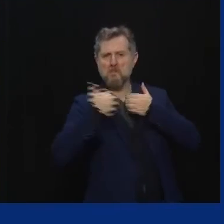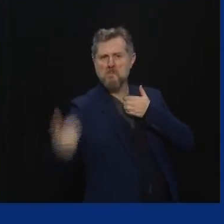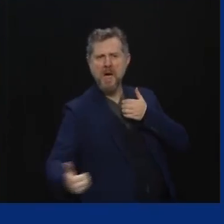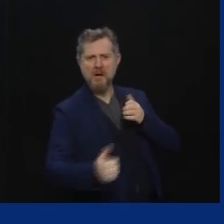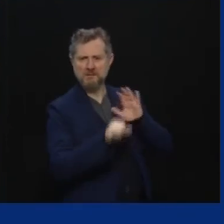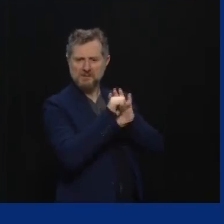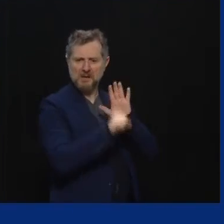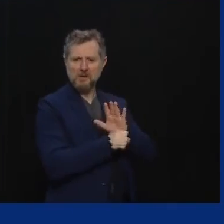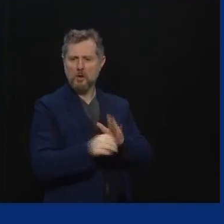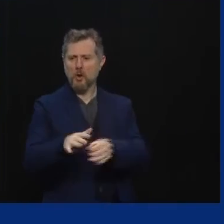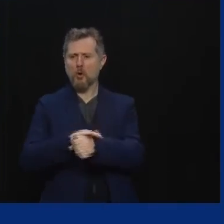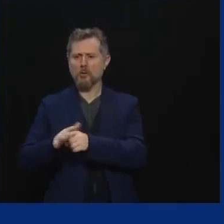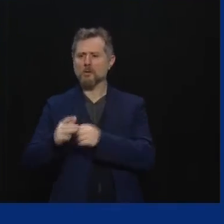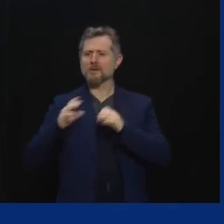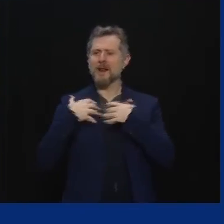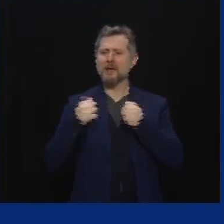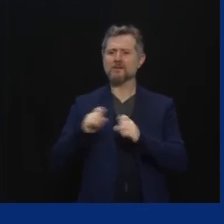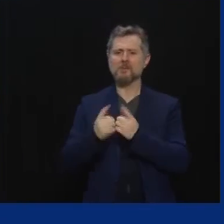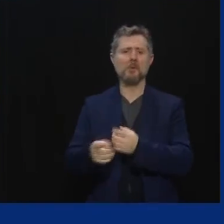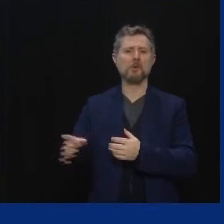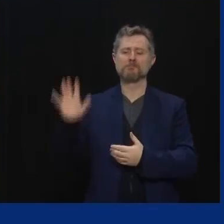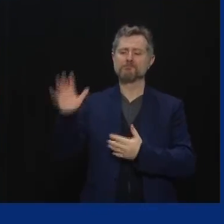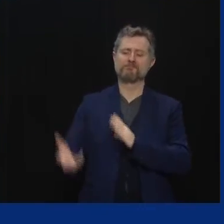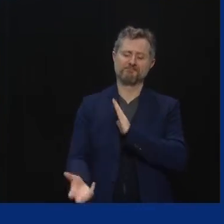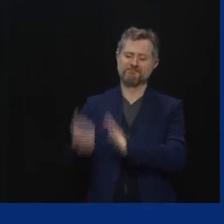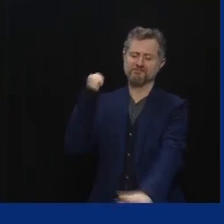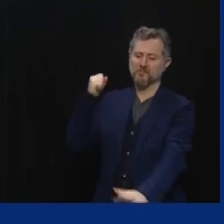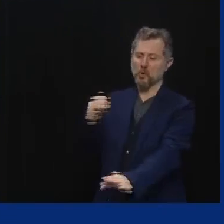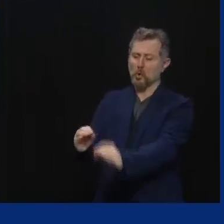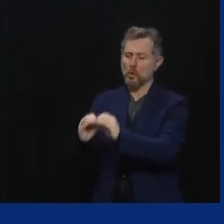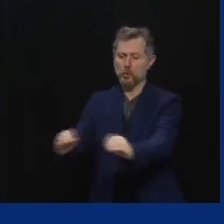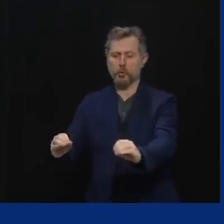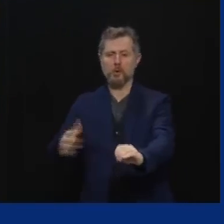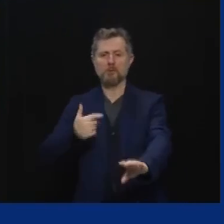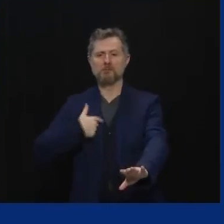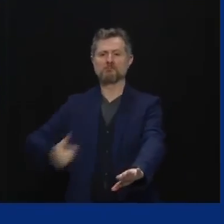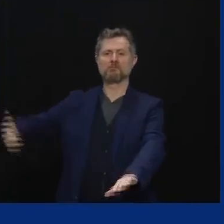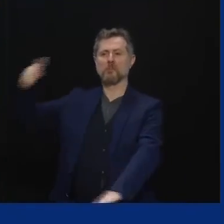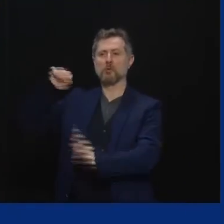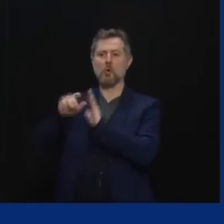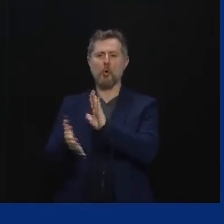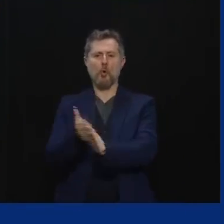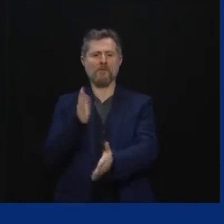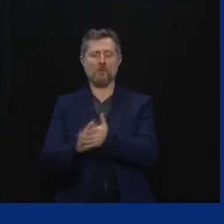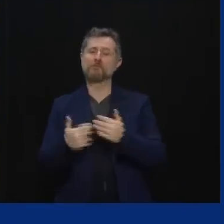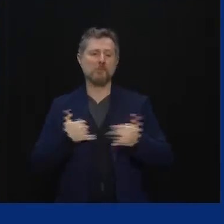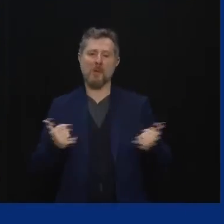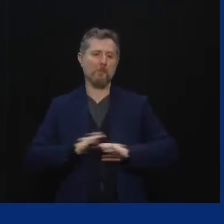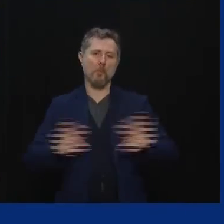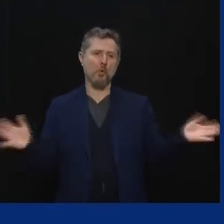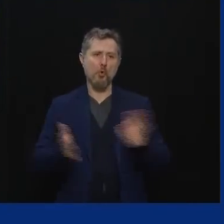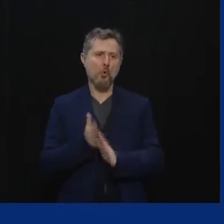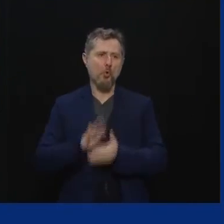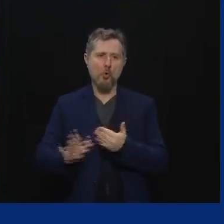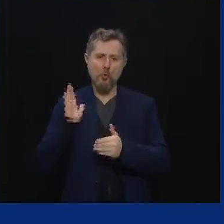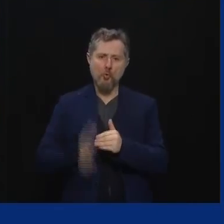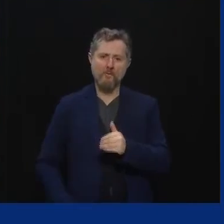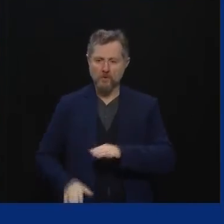health departments in the past. That time is over. Thank you. Thank you. Thank you.